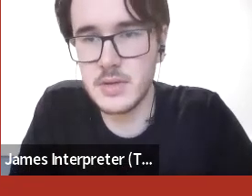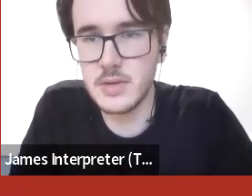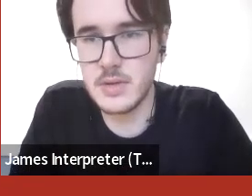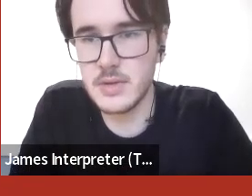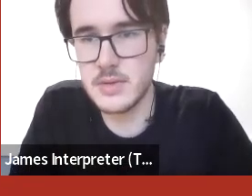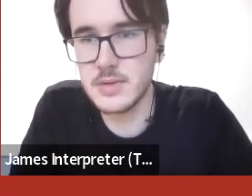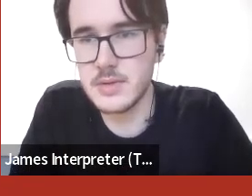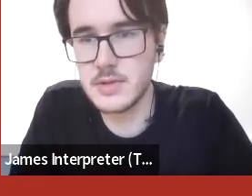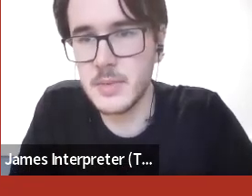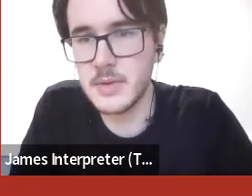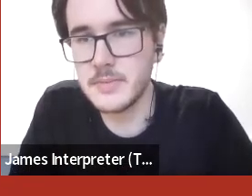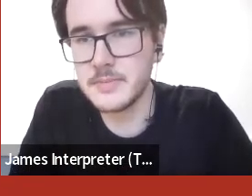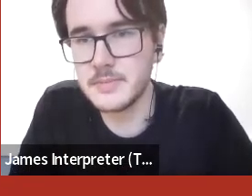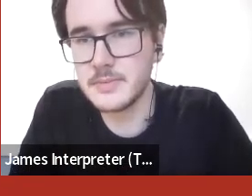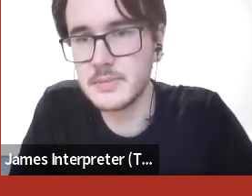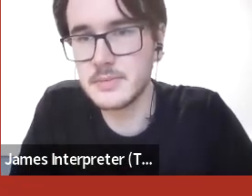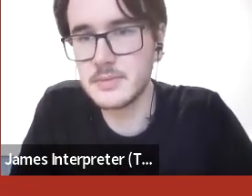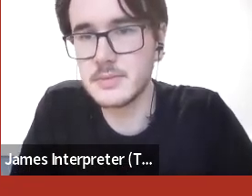to be dominant.